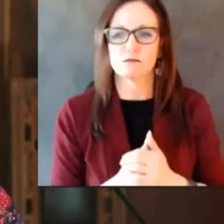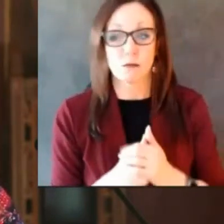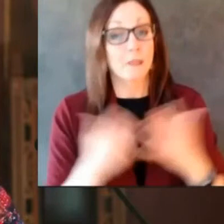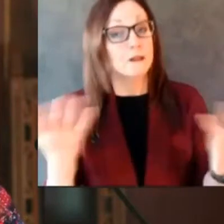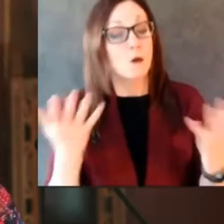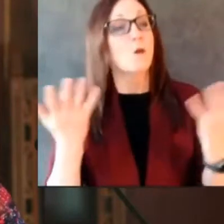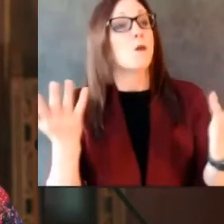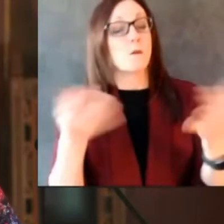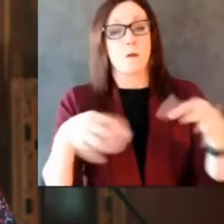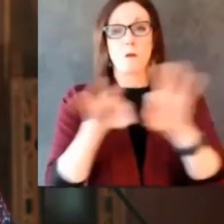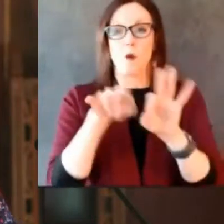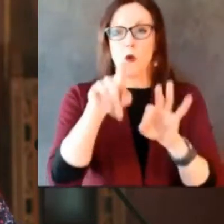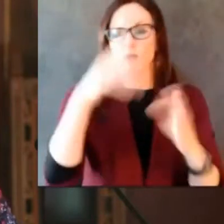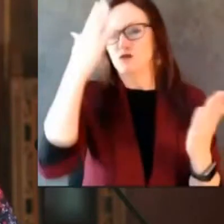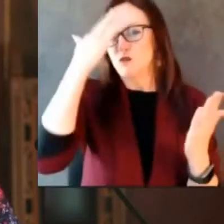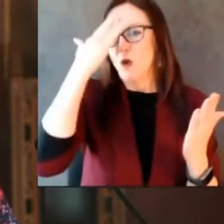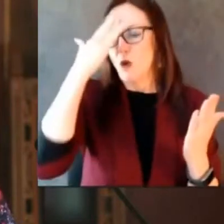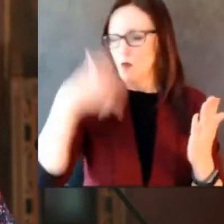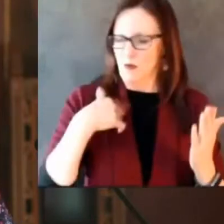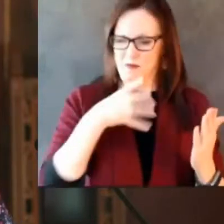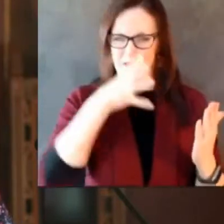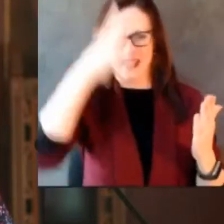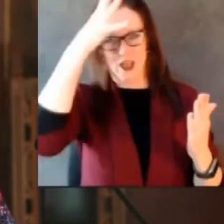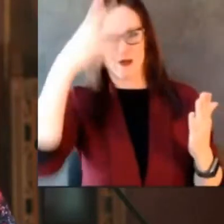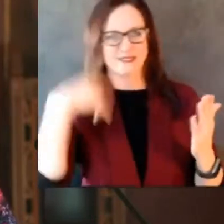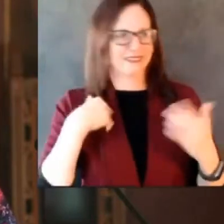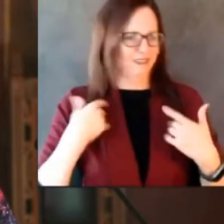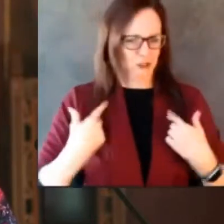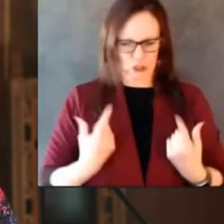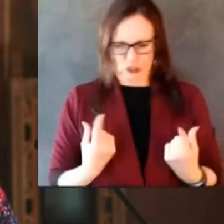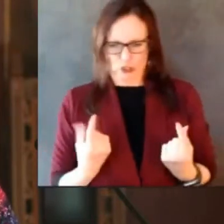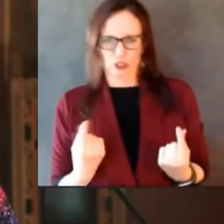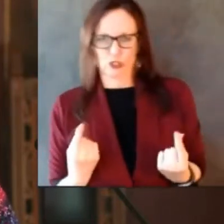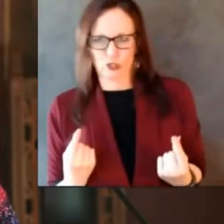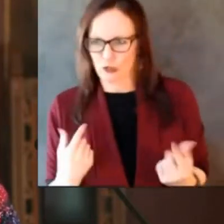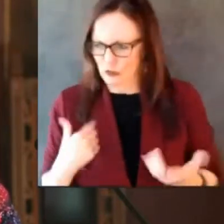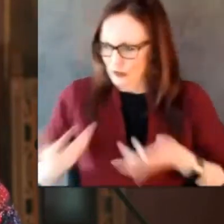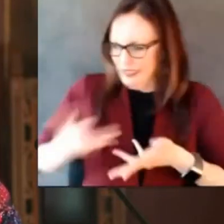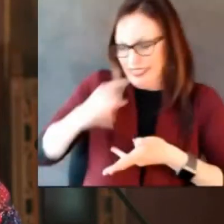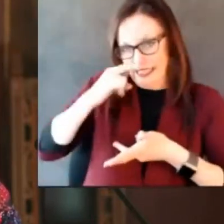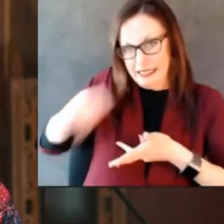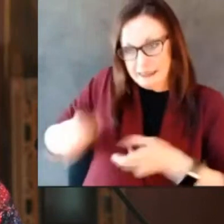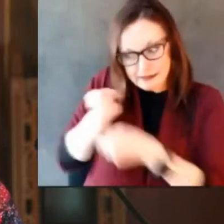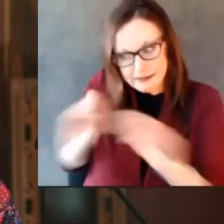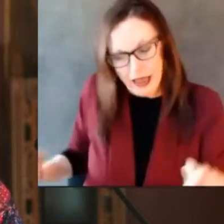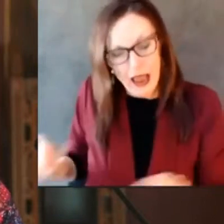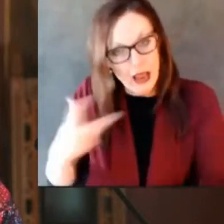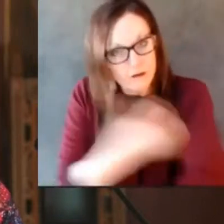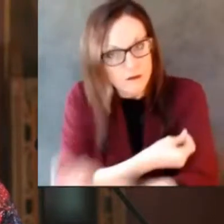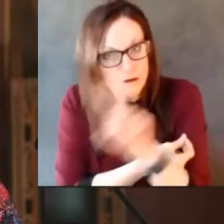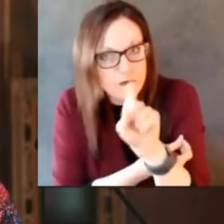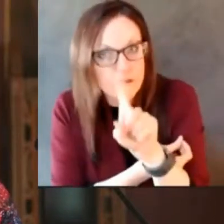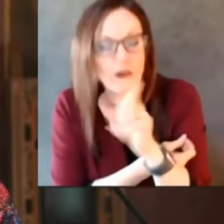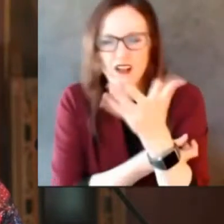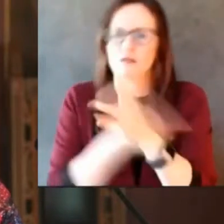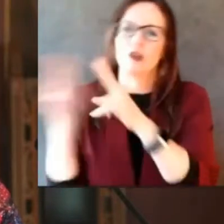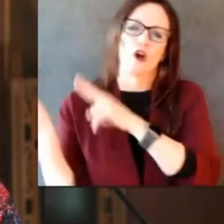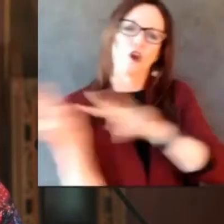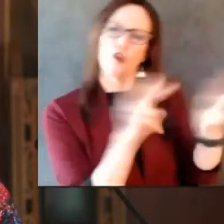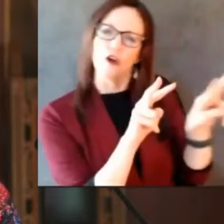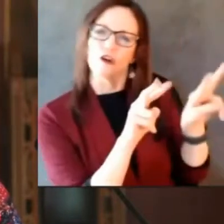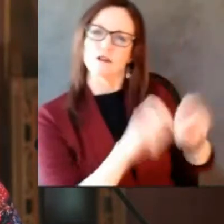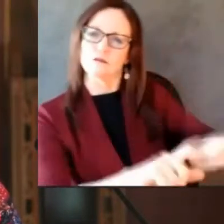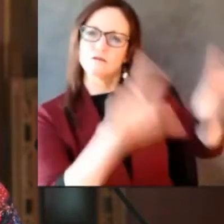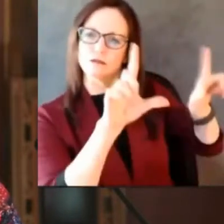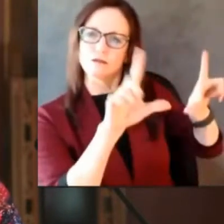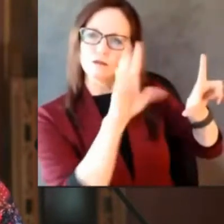ACIP. As we continue our vaccination effort, we also need to remember that COVID-19 is still present and